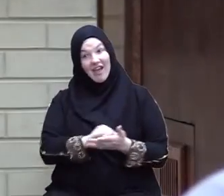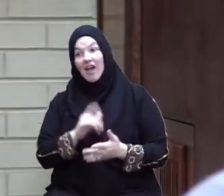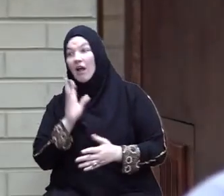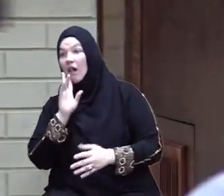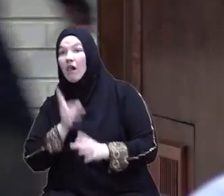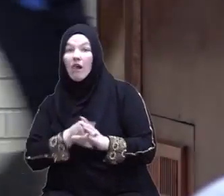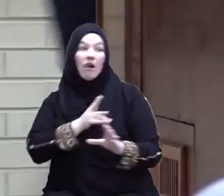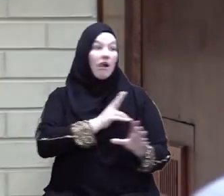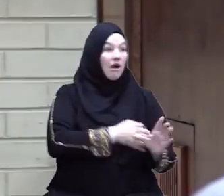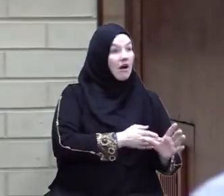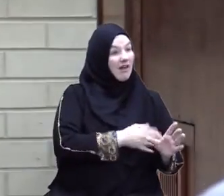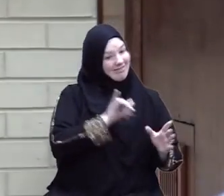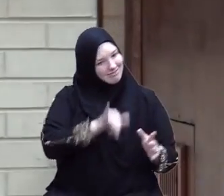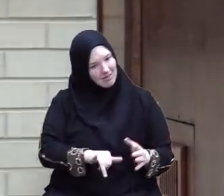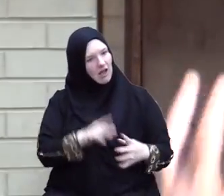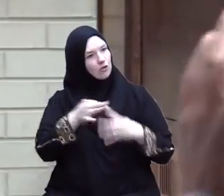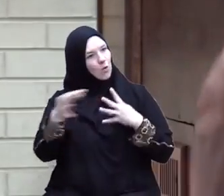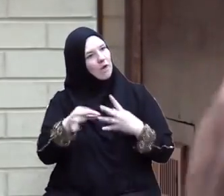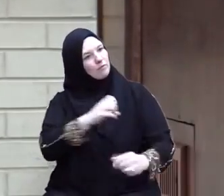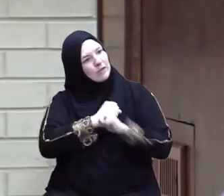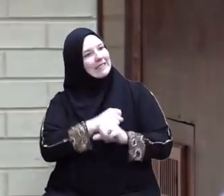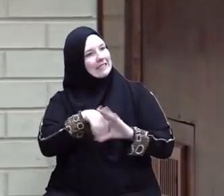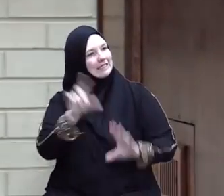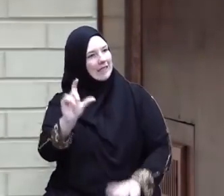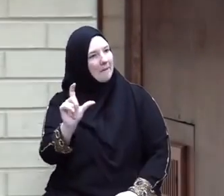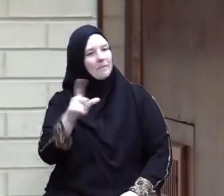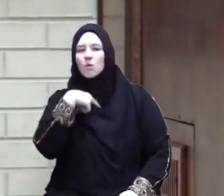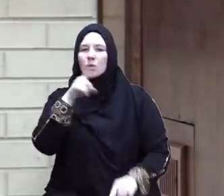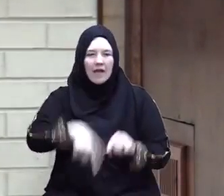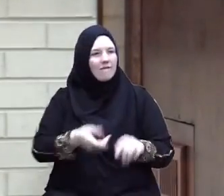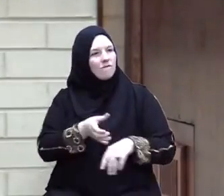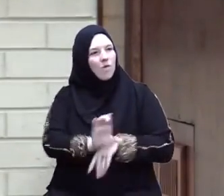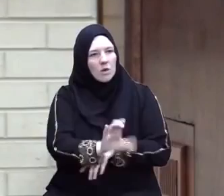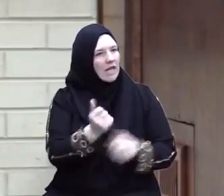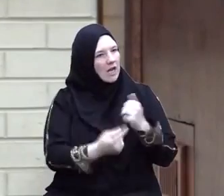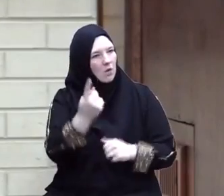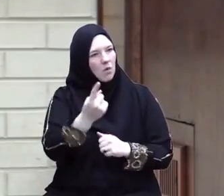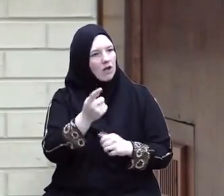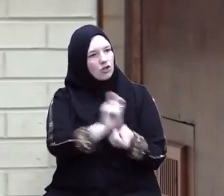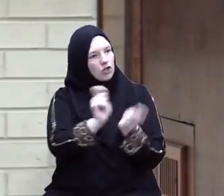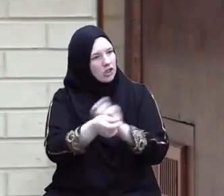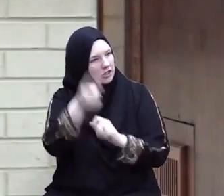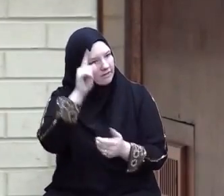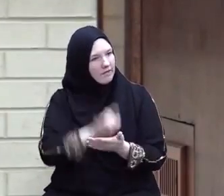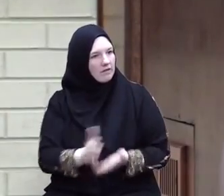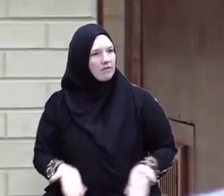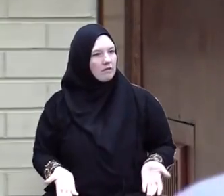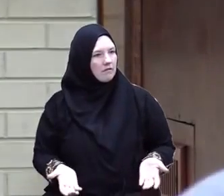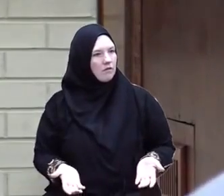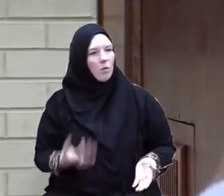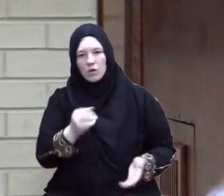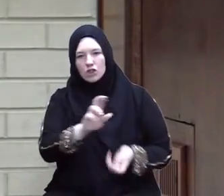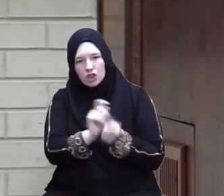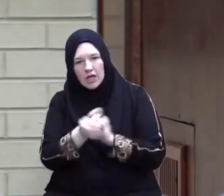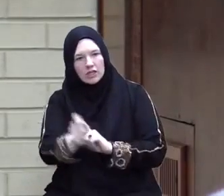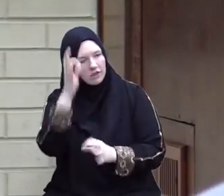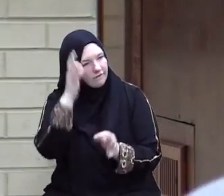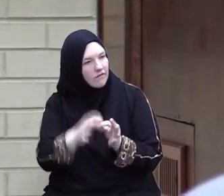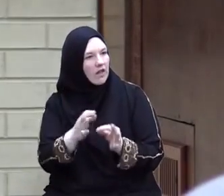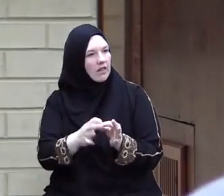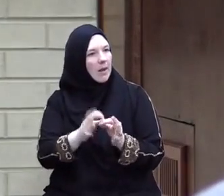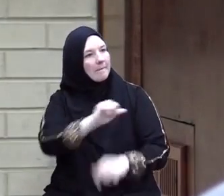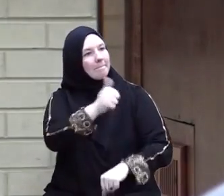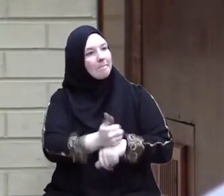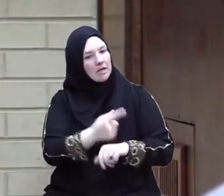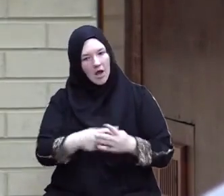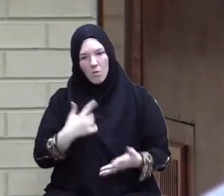You cannot coerce any person to change their faith. You cannot coerce or force anybody to change their faith